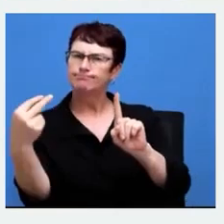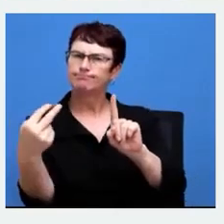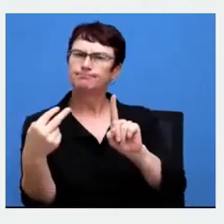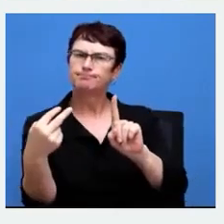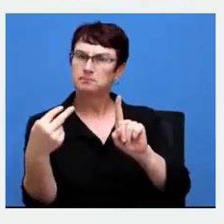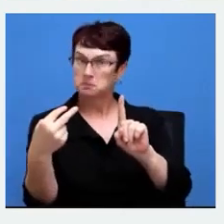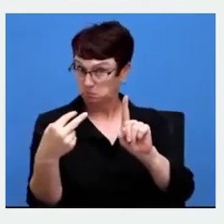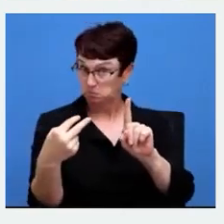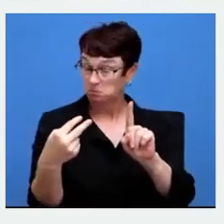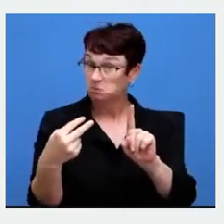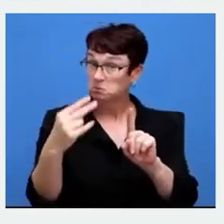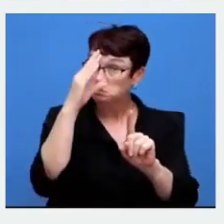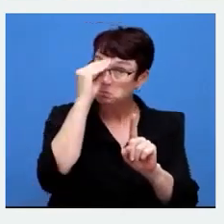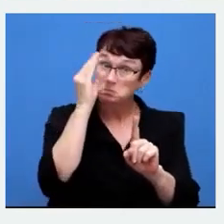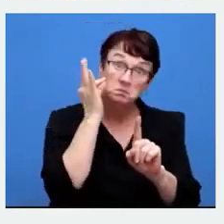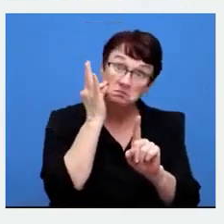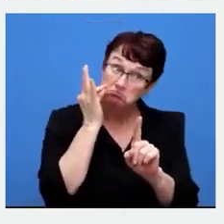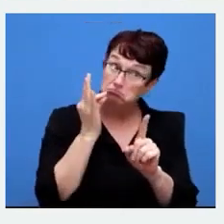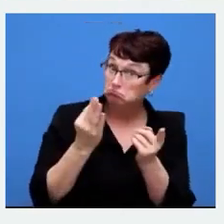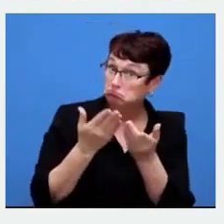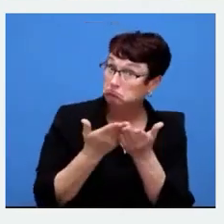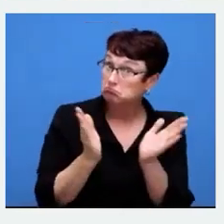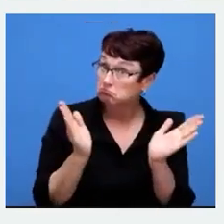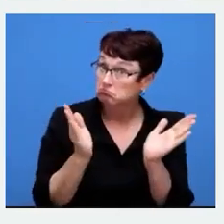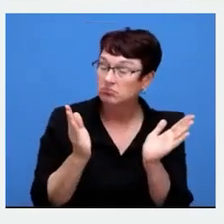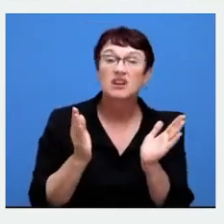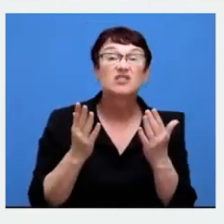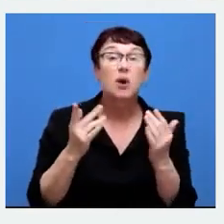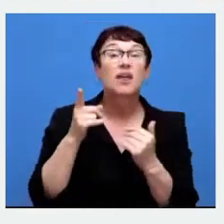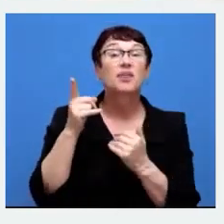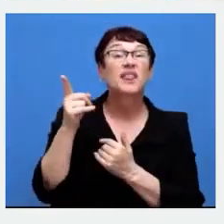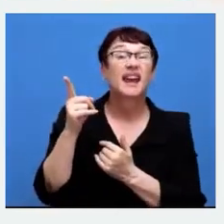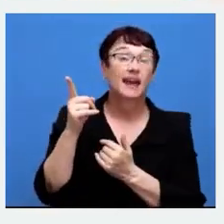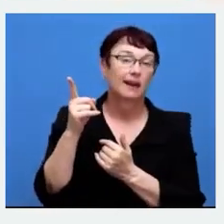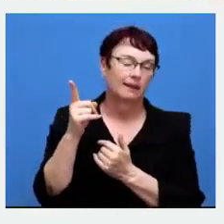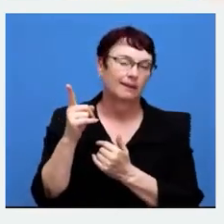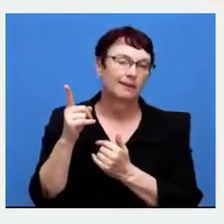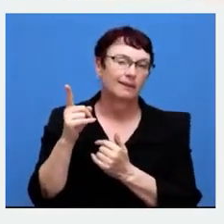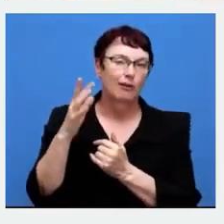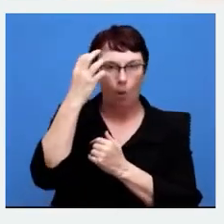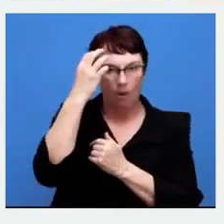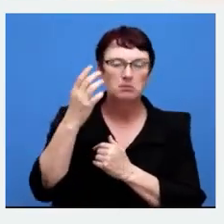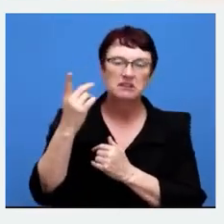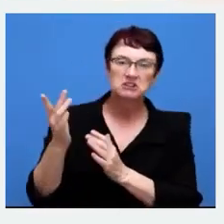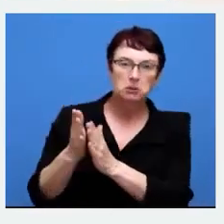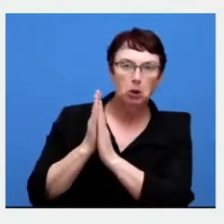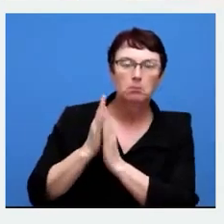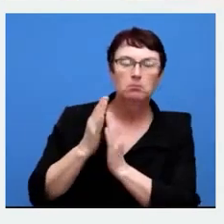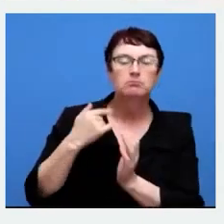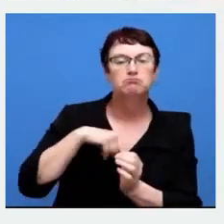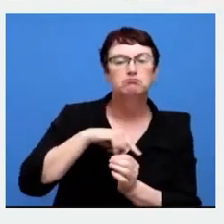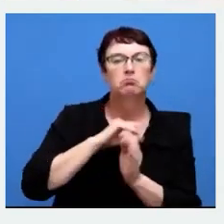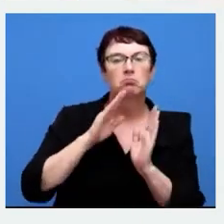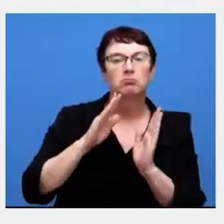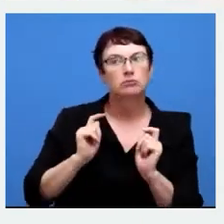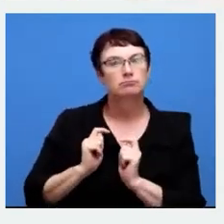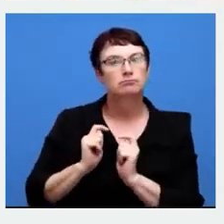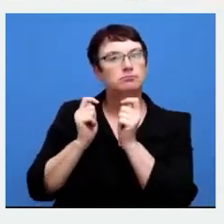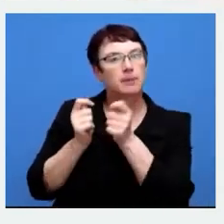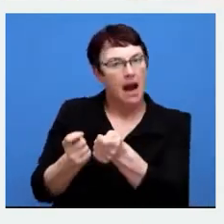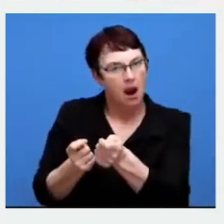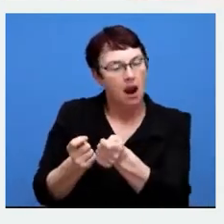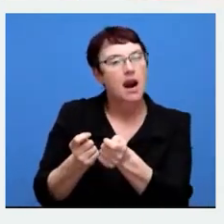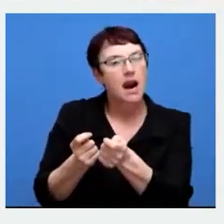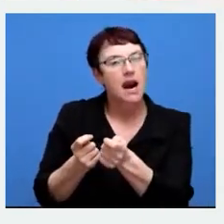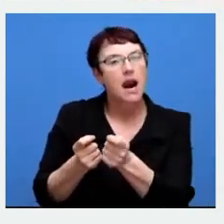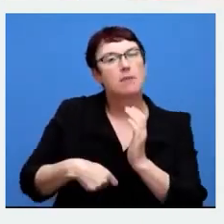research projects for the city, so we proposed this kind of perspective. So it was 2 years of